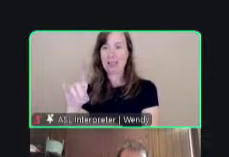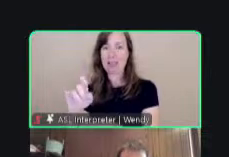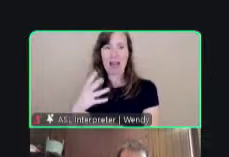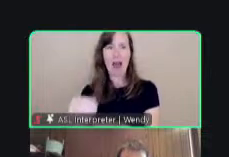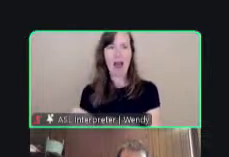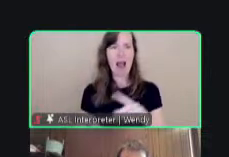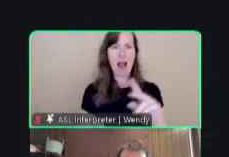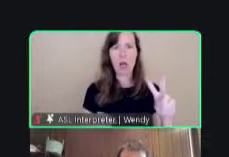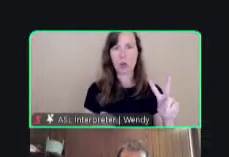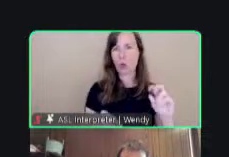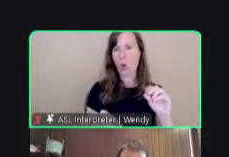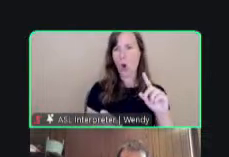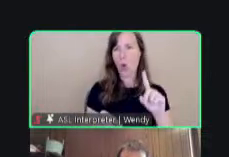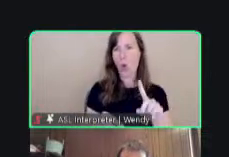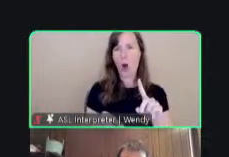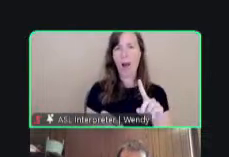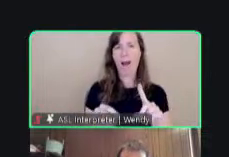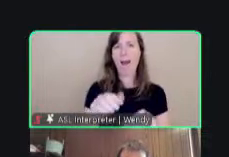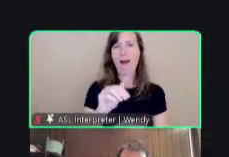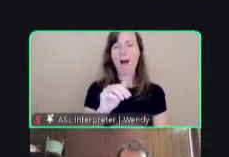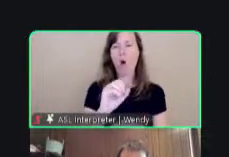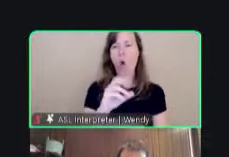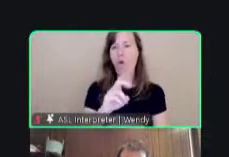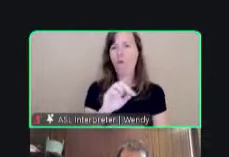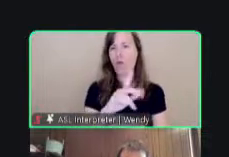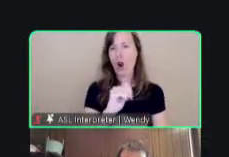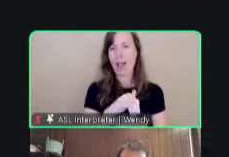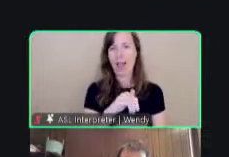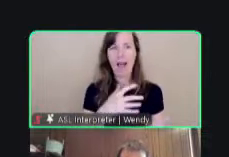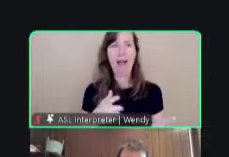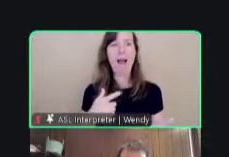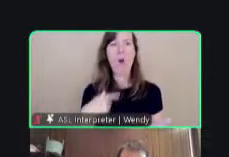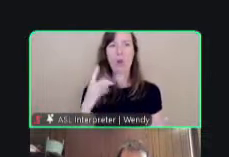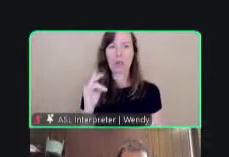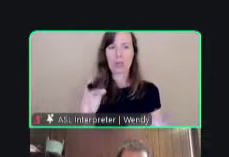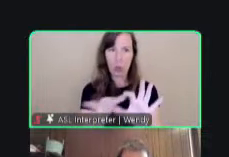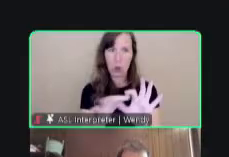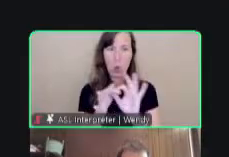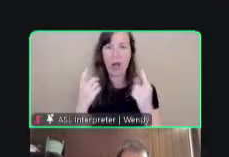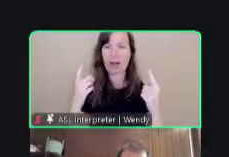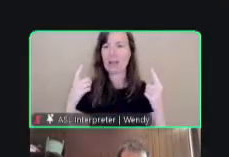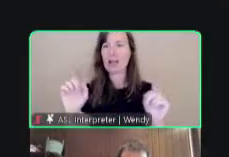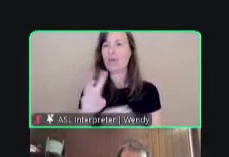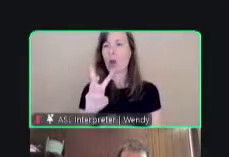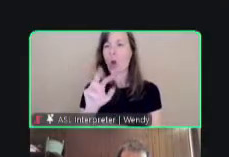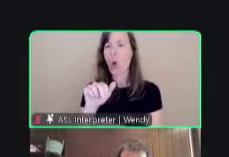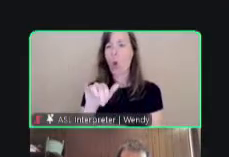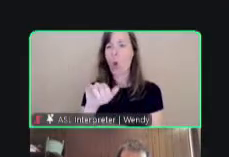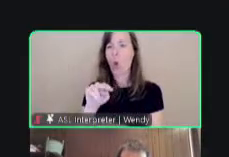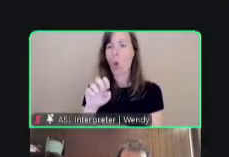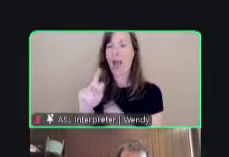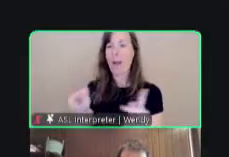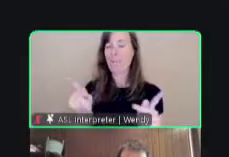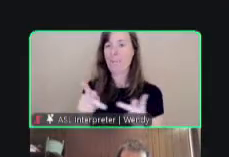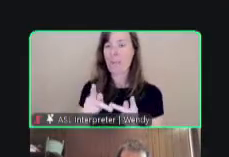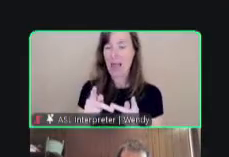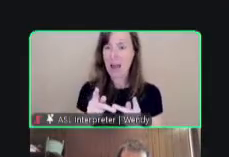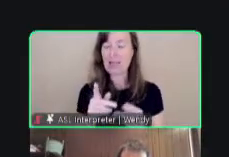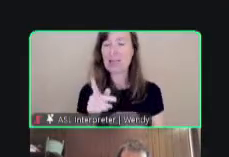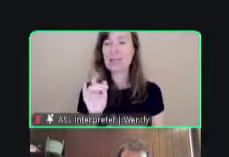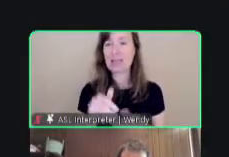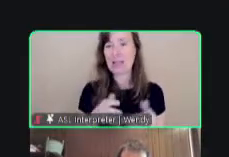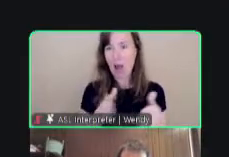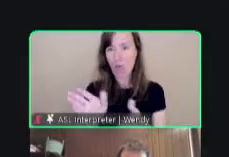We've coordinated extensively with them. Wayne Place has already been patched up with base patching,